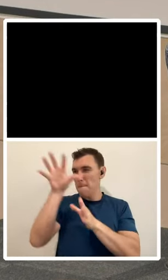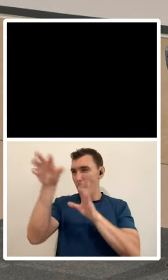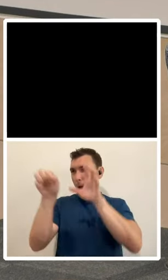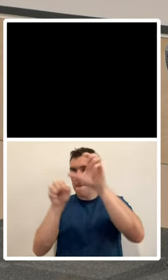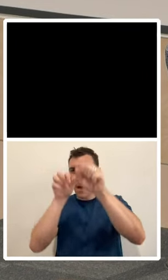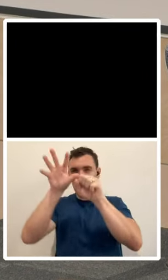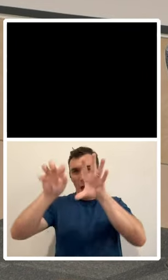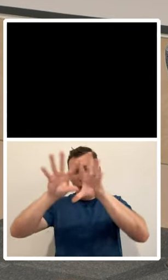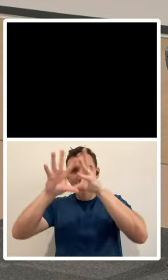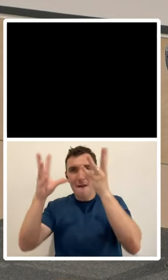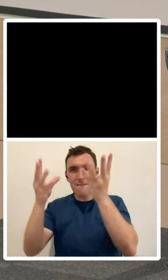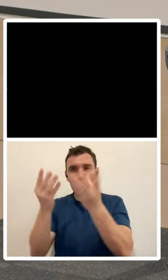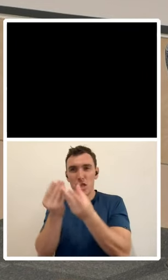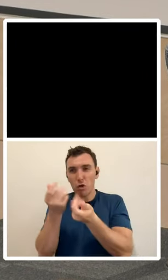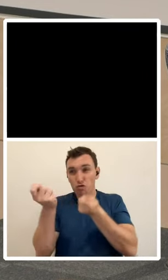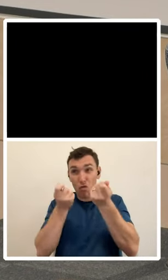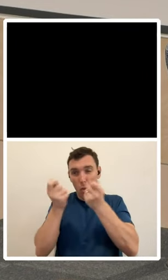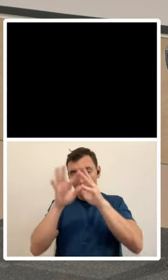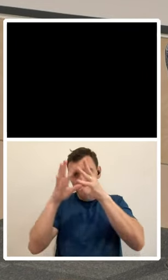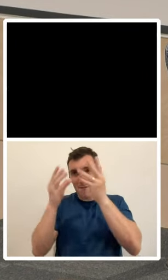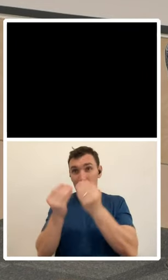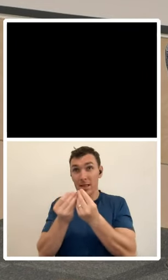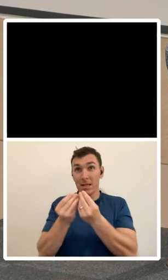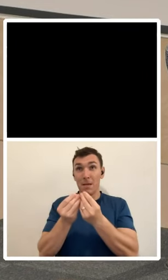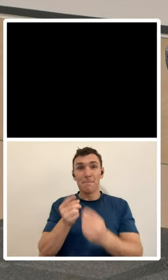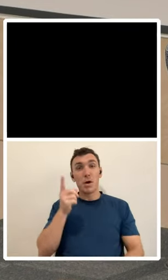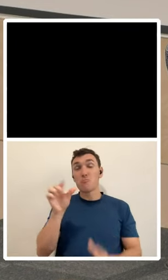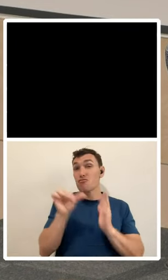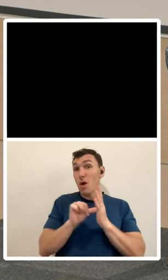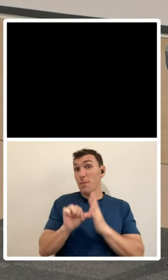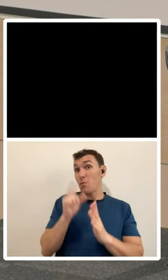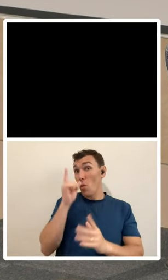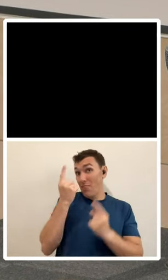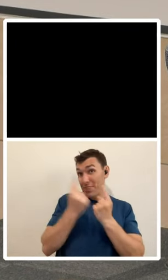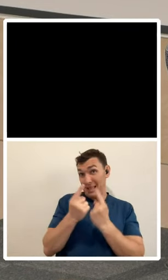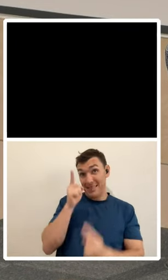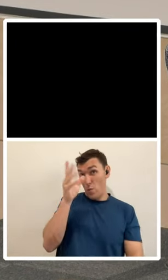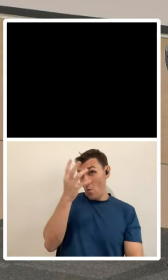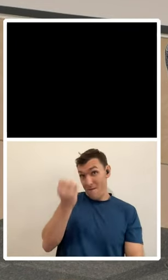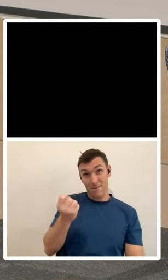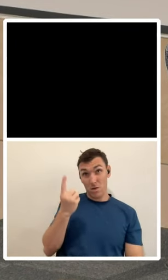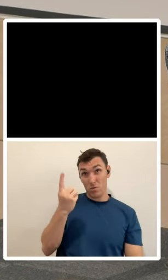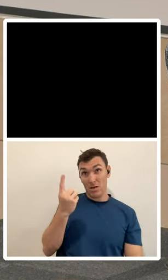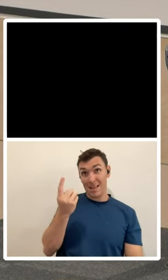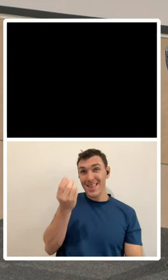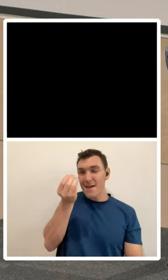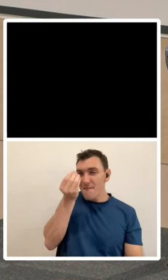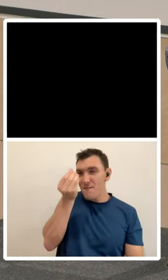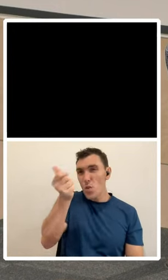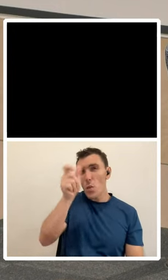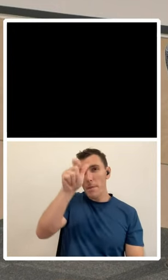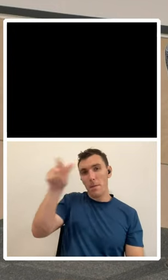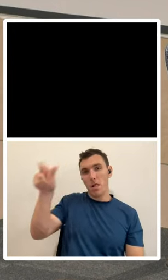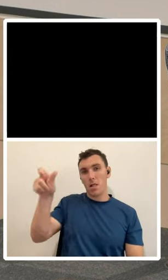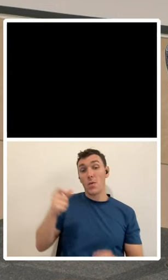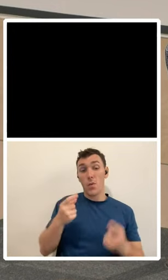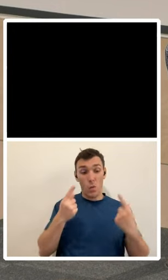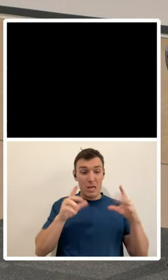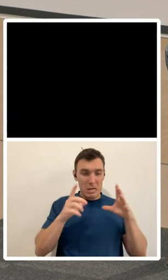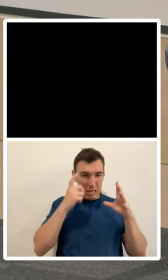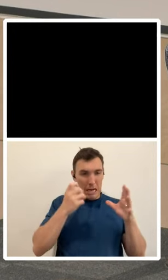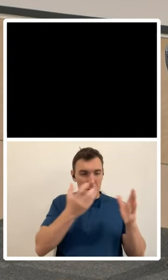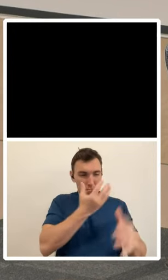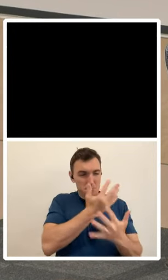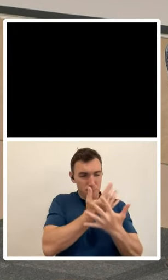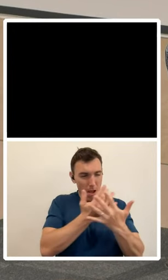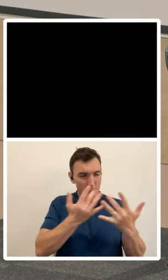you know what? I lean into where I'm from and I'm from East London, but I get messages from all over the country